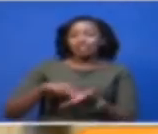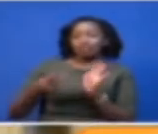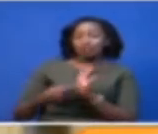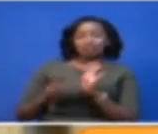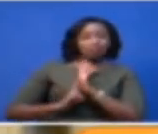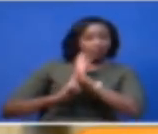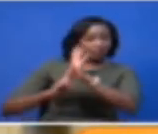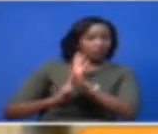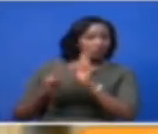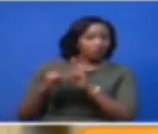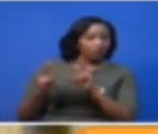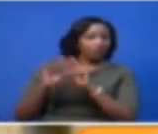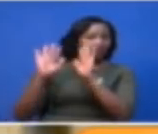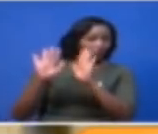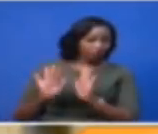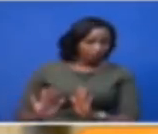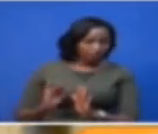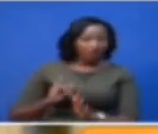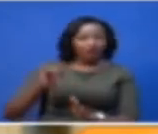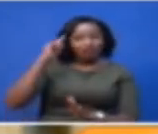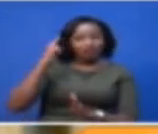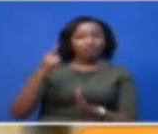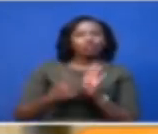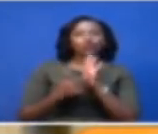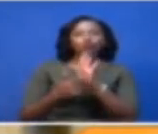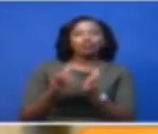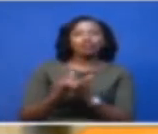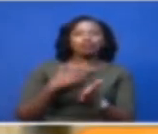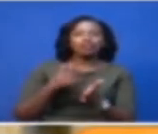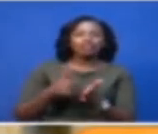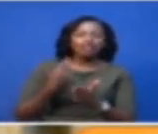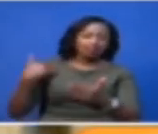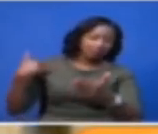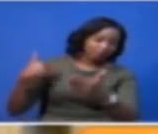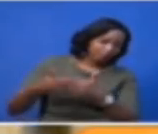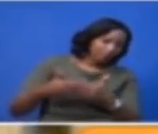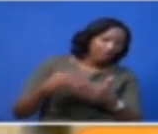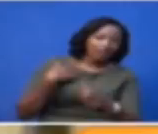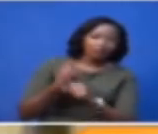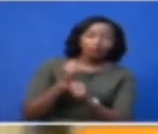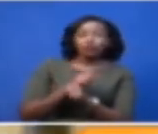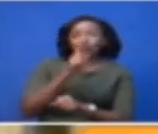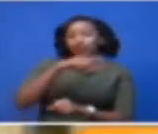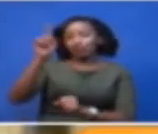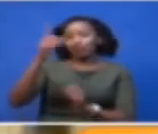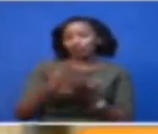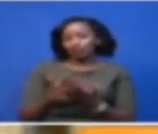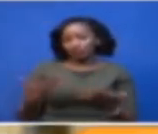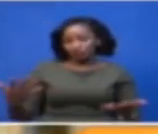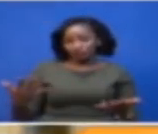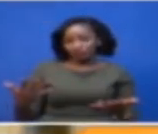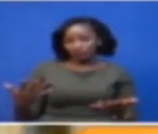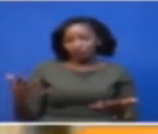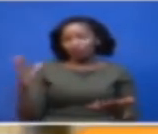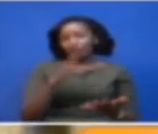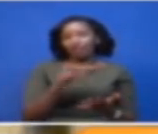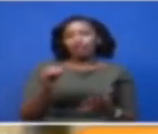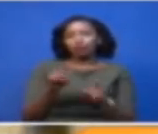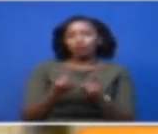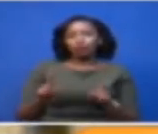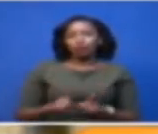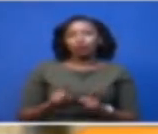matters first and foremost. I think it just shows that I've been doing the right thing of claiming a space and not waiting to be told that,